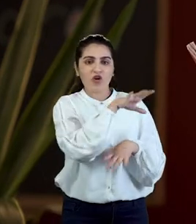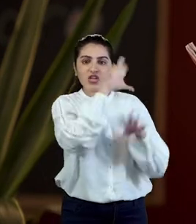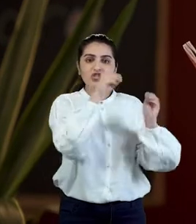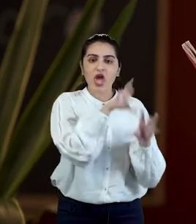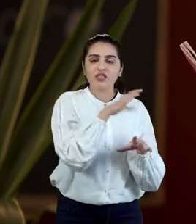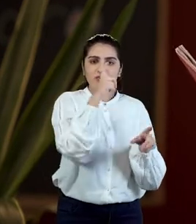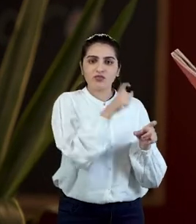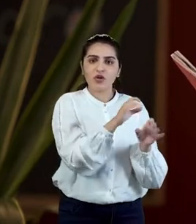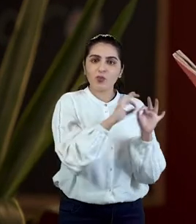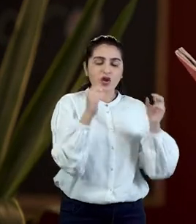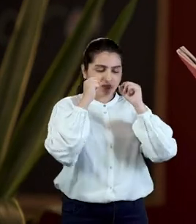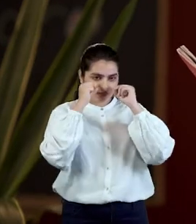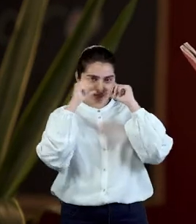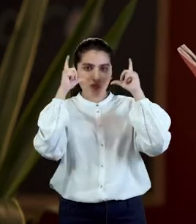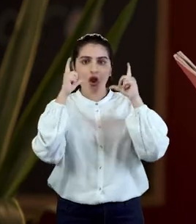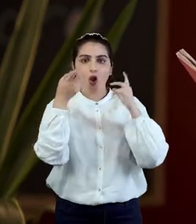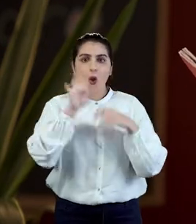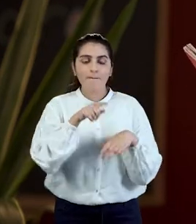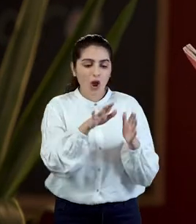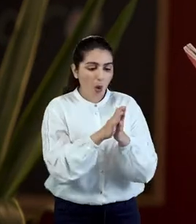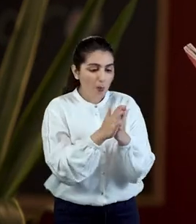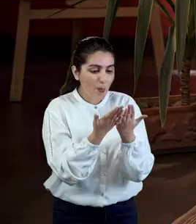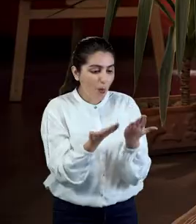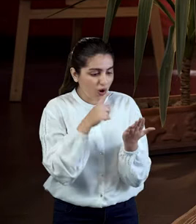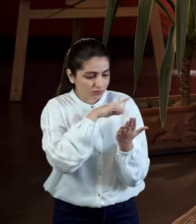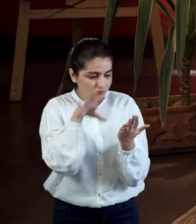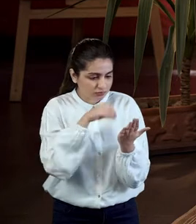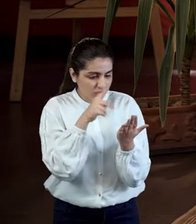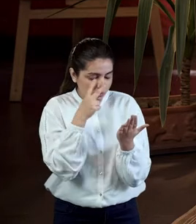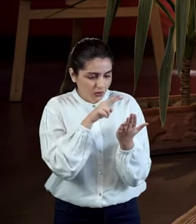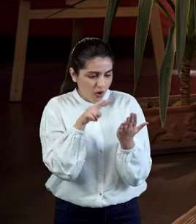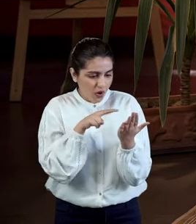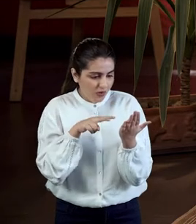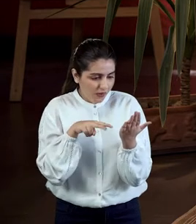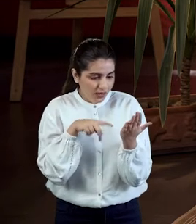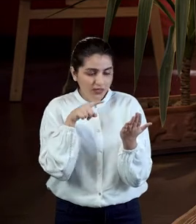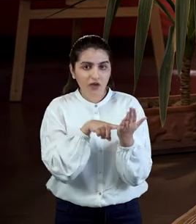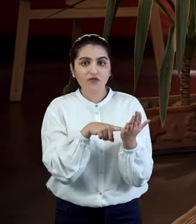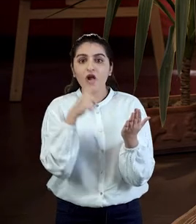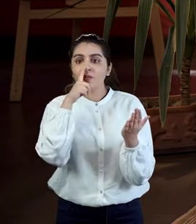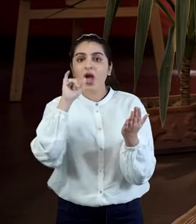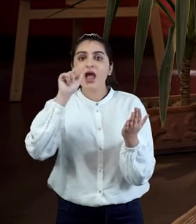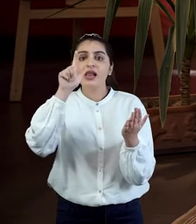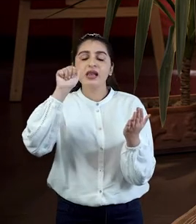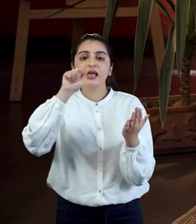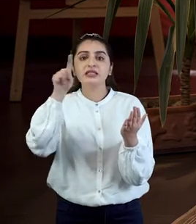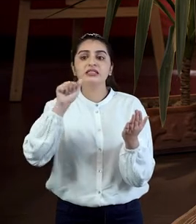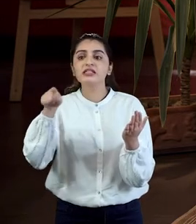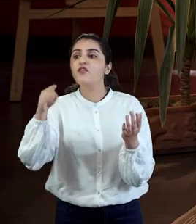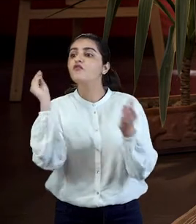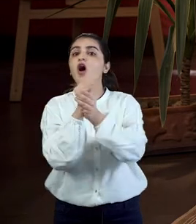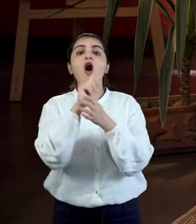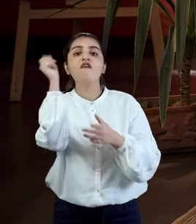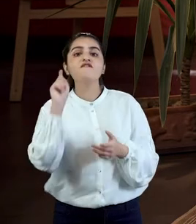98, 99, 100. The wizard opened his eyes, looked in his magic book, and read, "To find where Eliza is hiding from